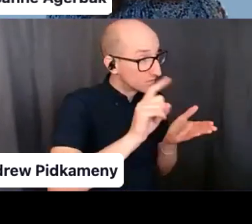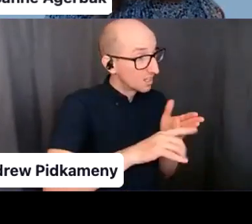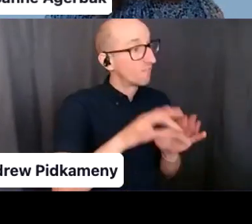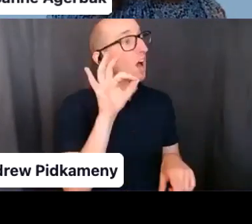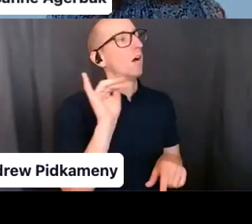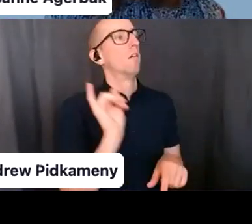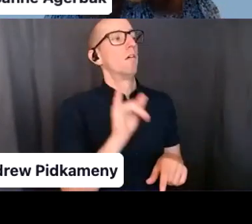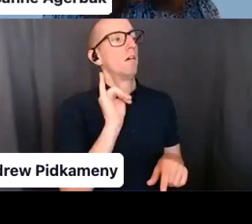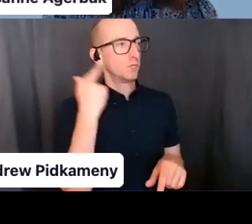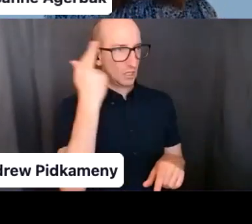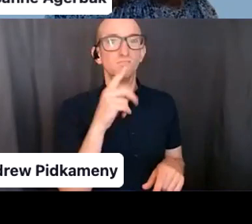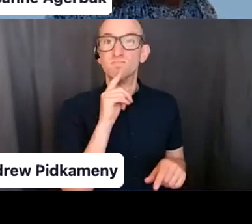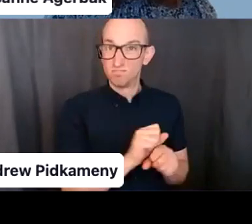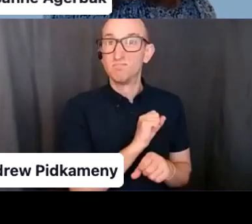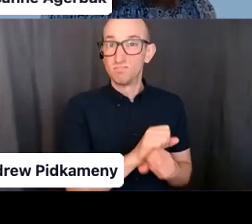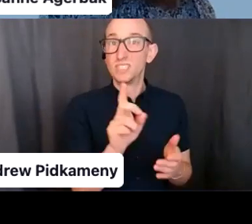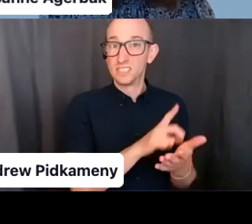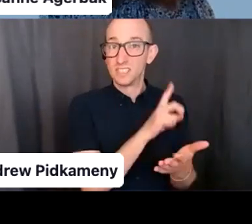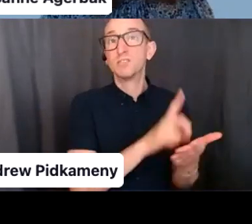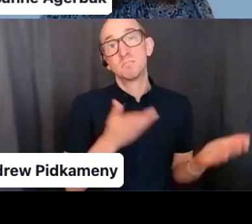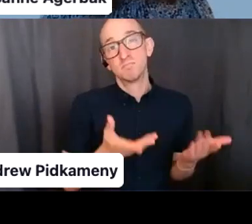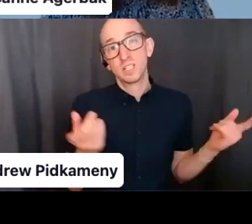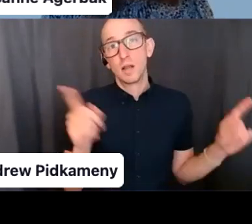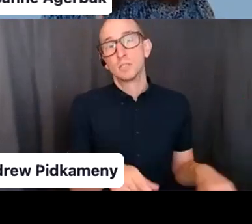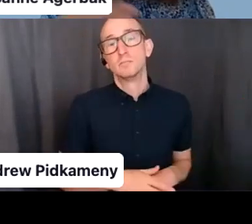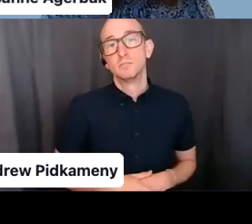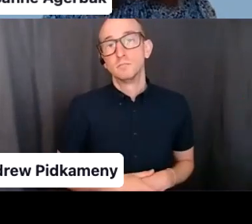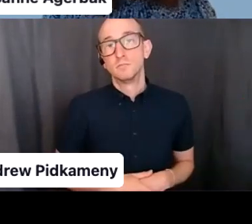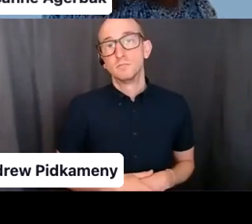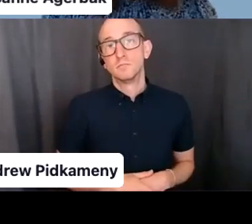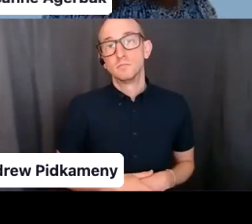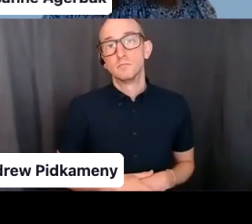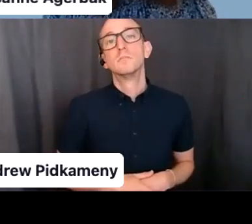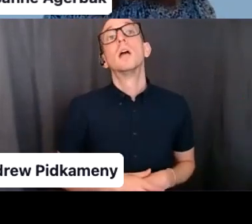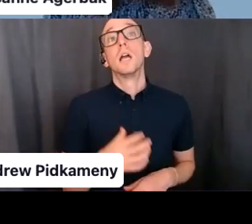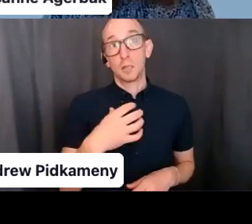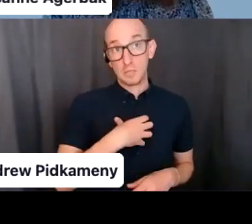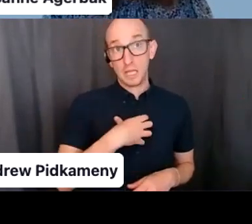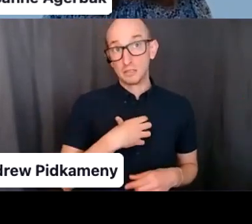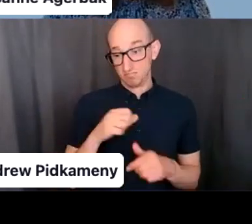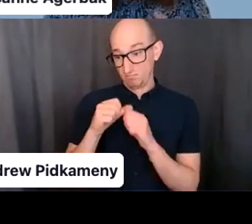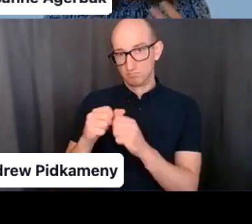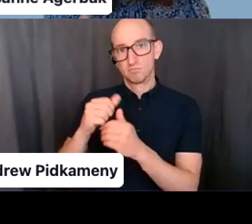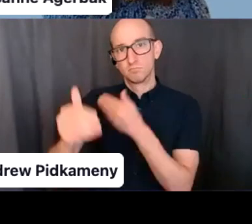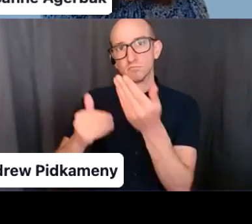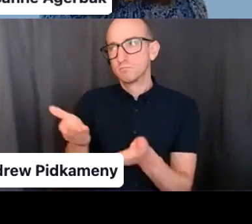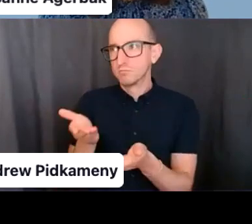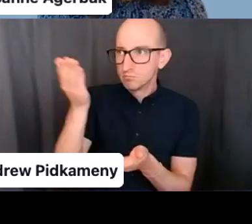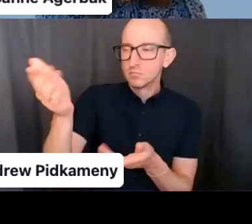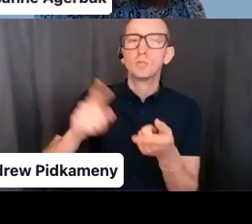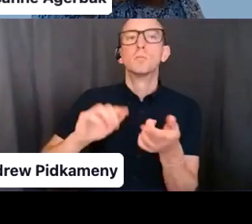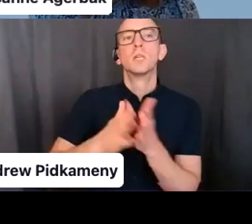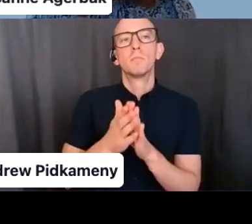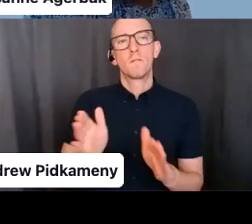that discrimination probably occurred, then the complaint moves on to a formal hearing